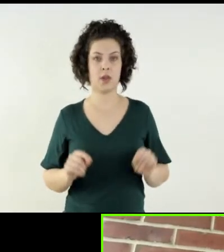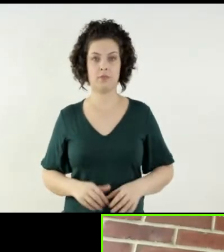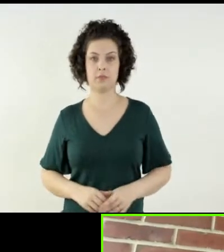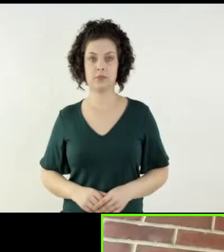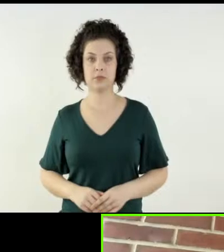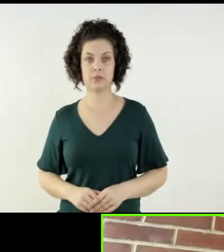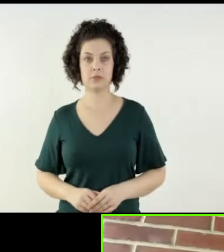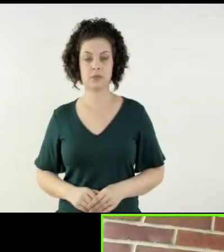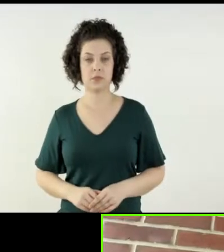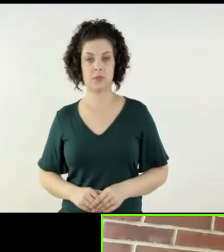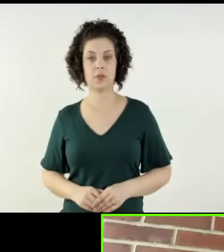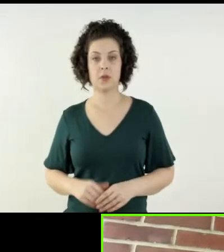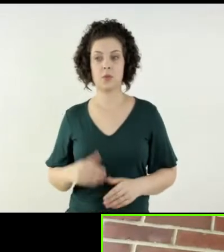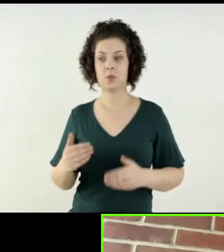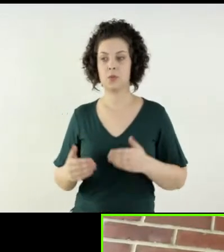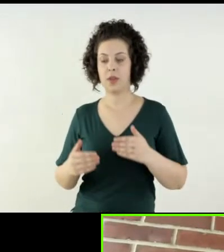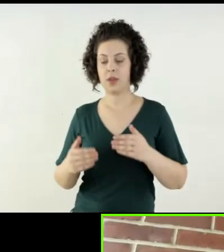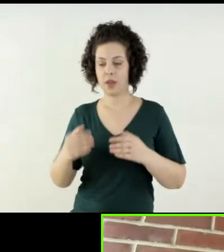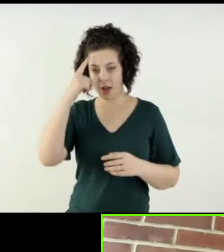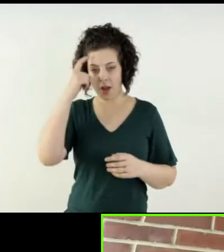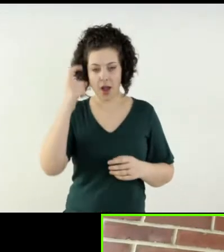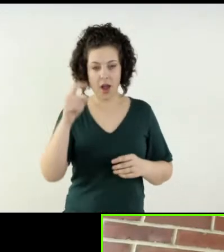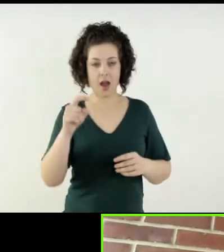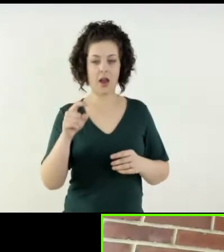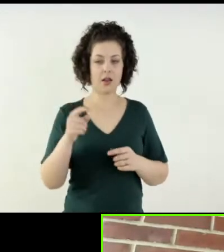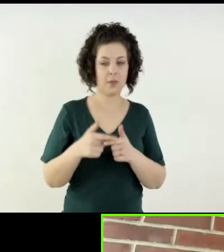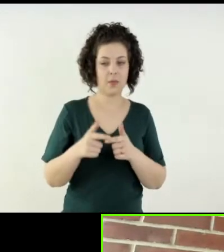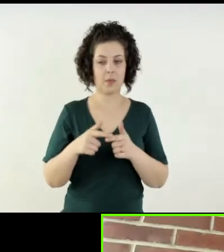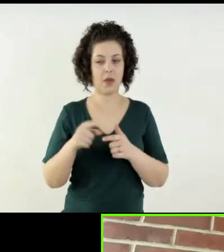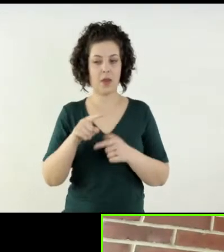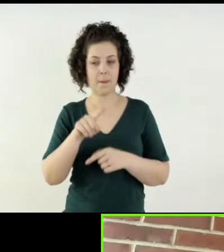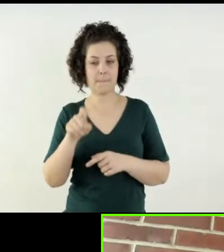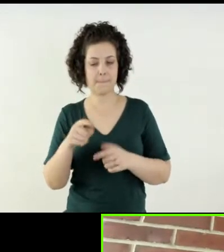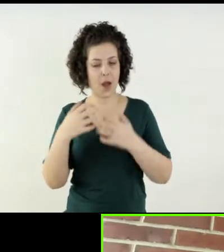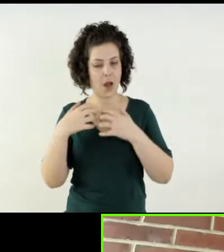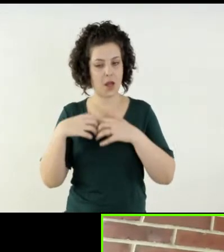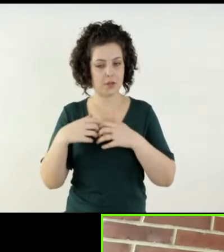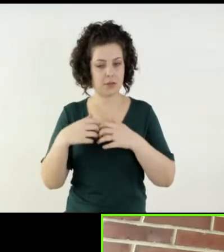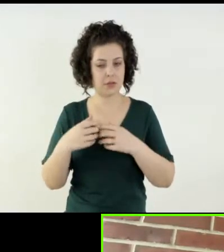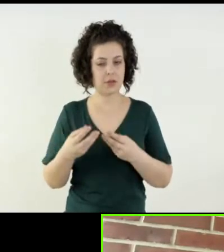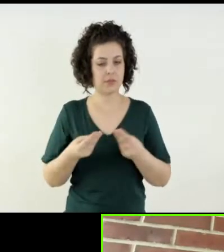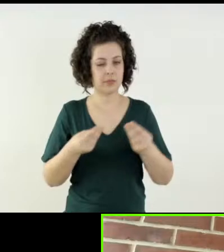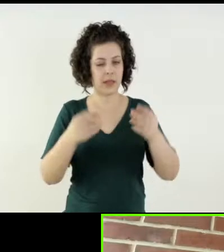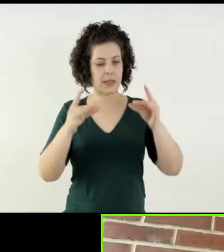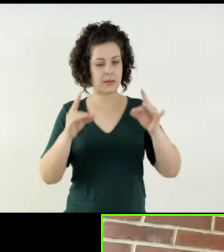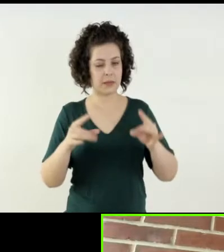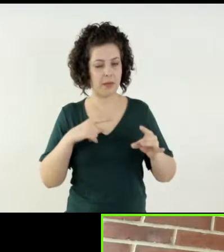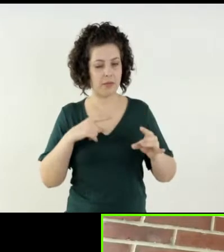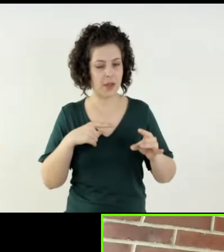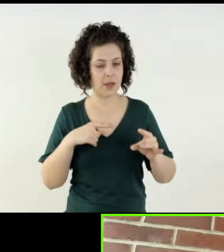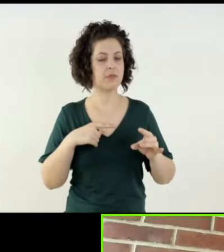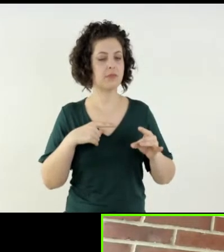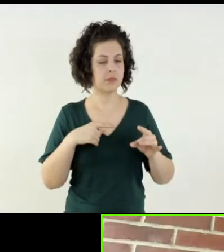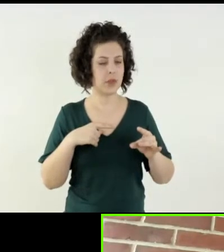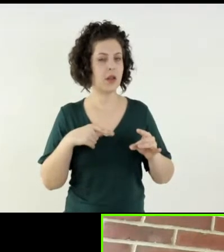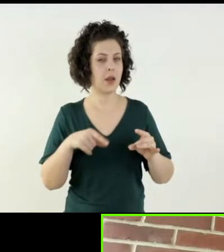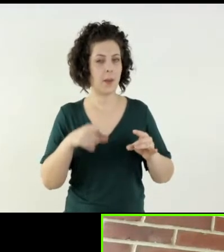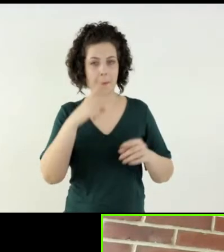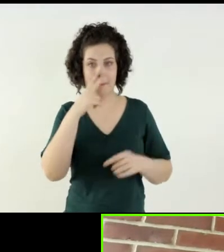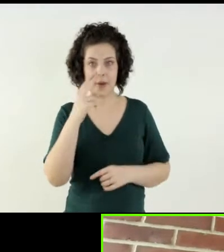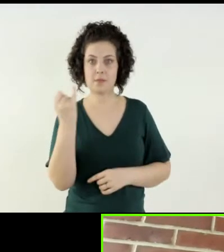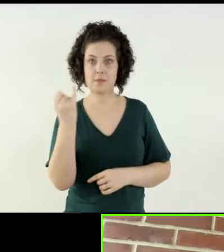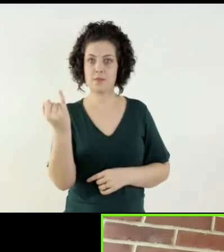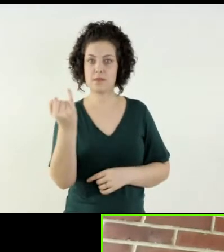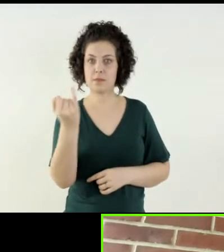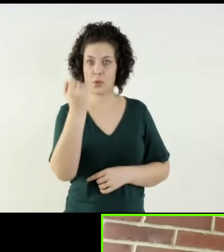idea or problem or question that feels so central to, you know, to my project.